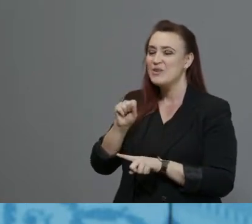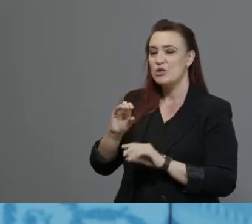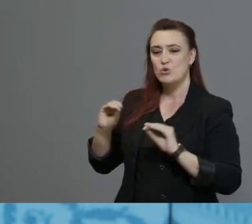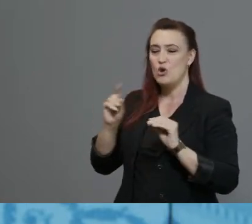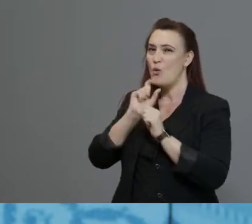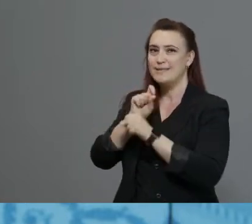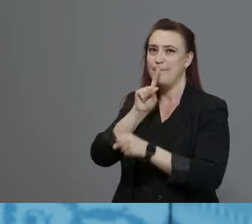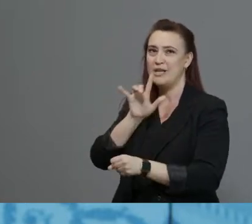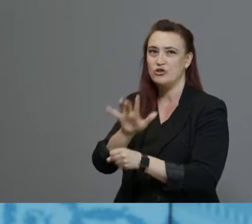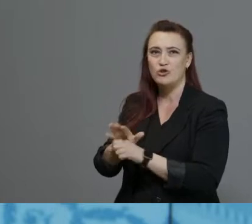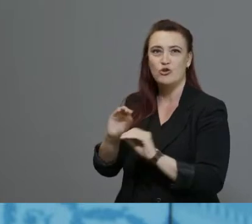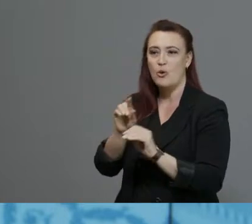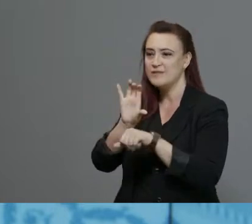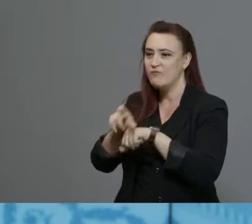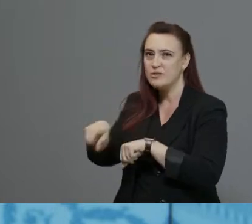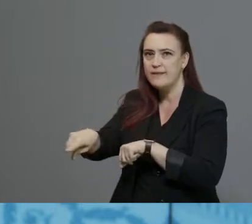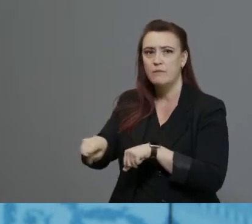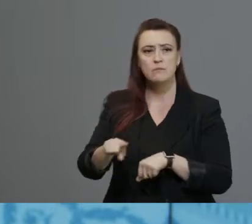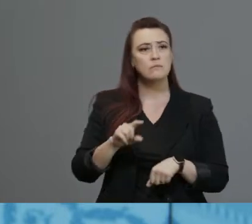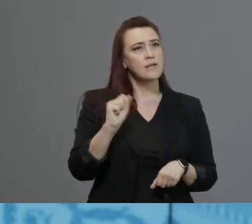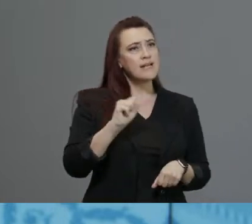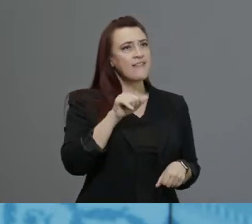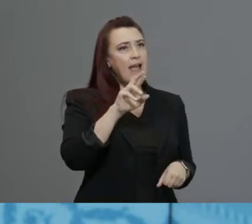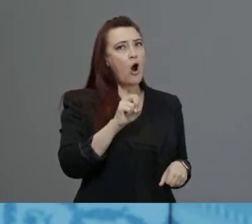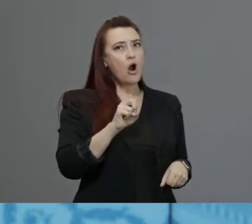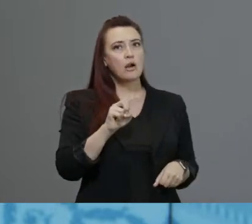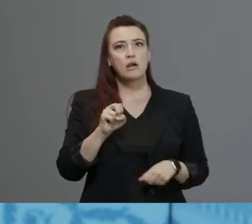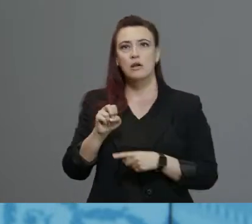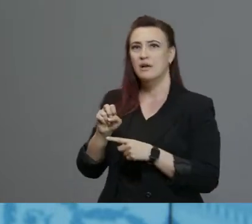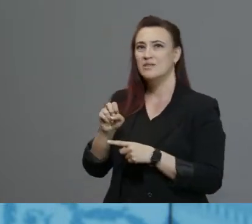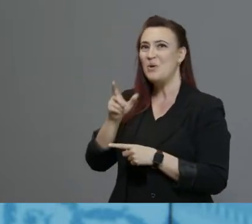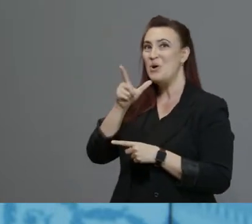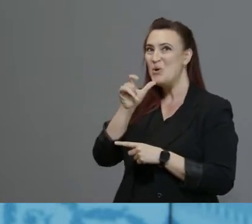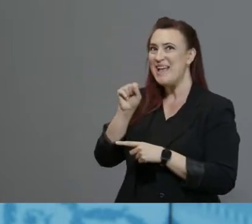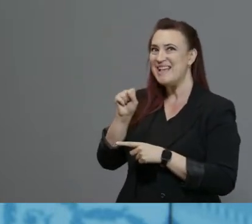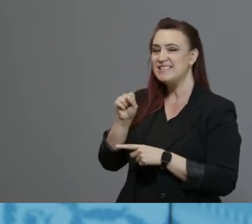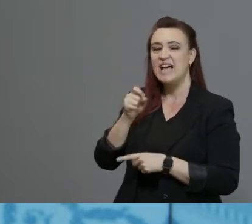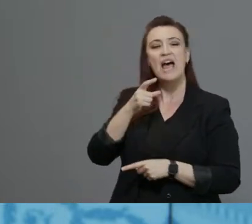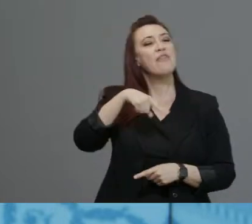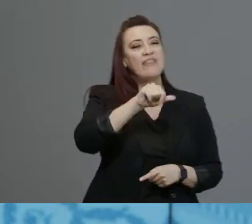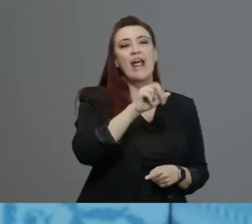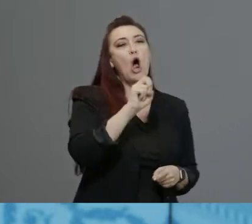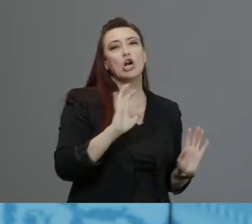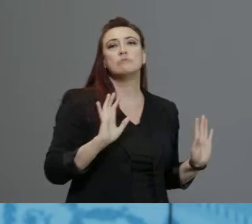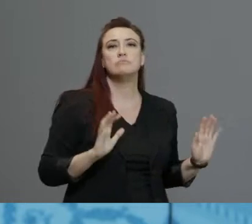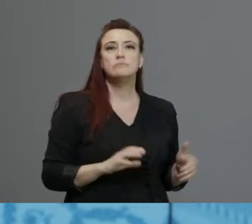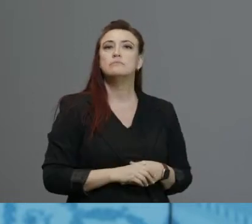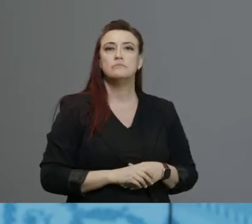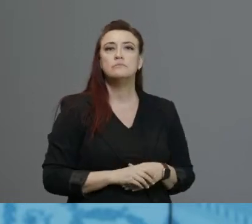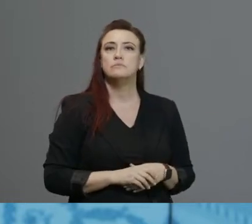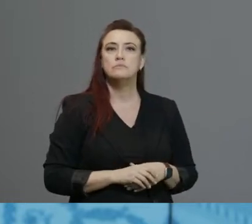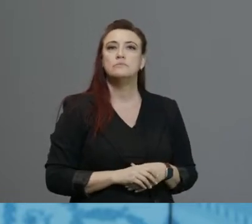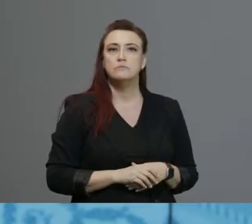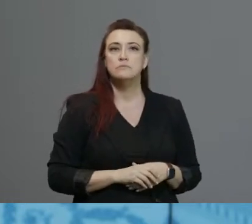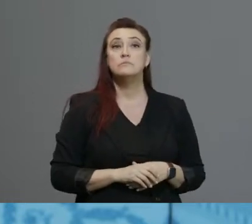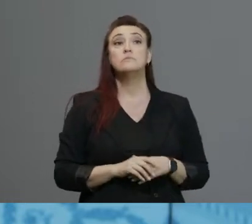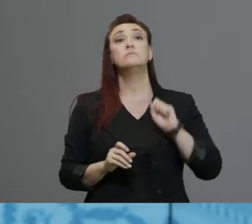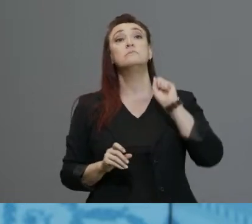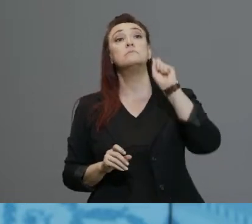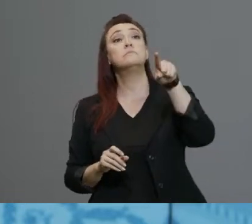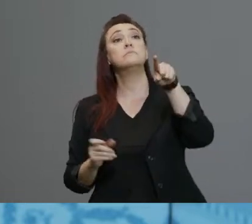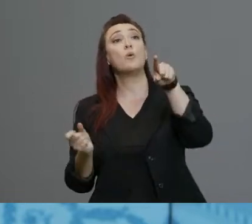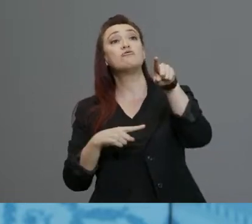is, yes, they are. Who? They are. Who? Over here. Matt, for 5 minutes, please.